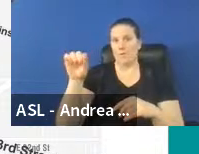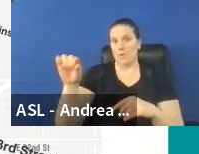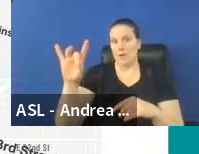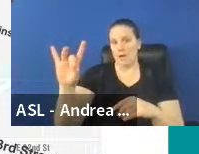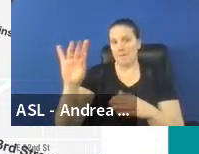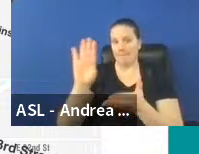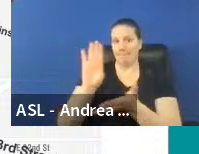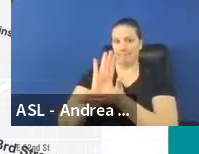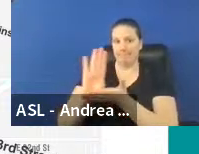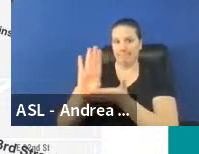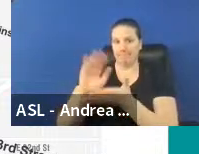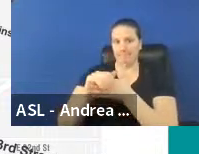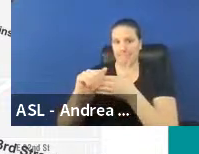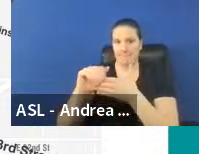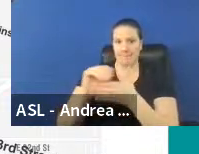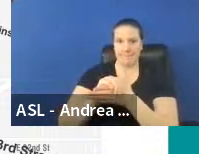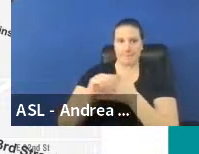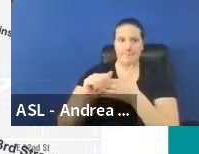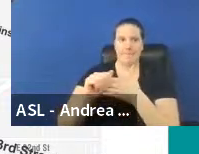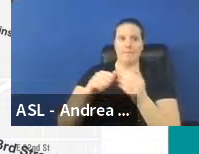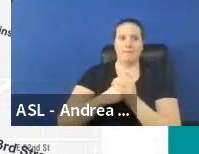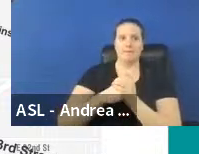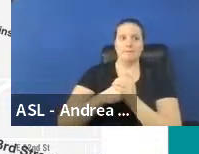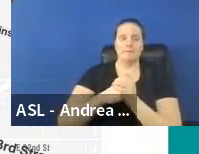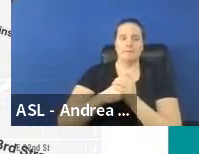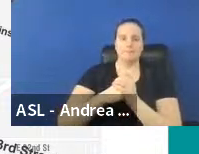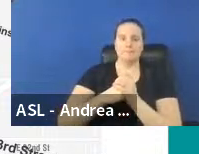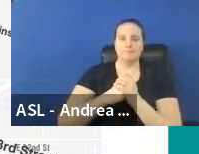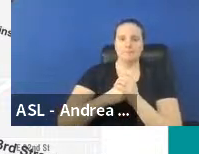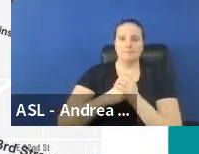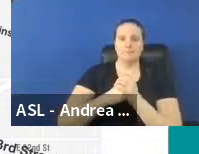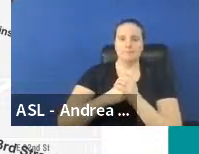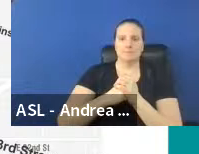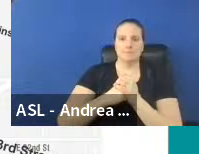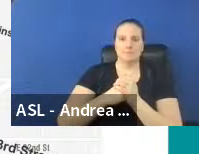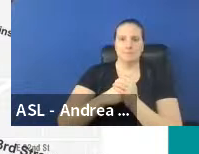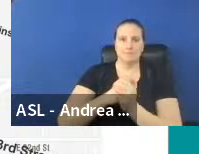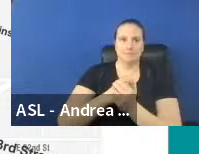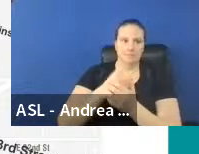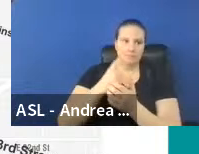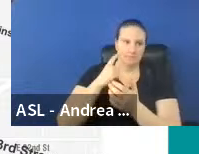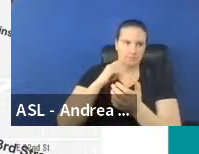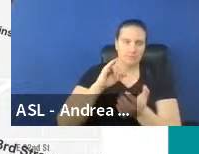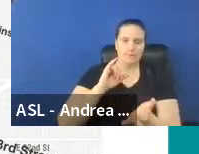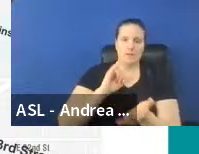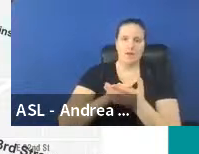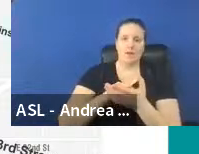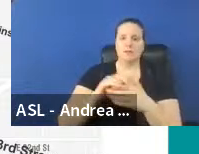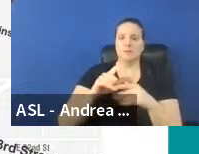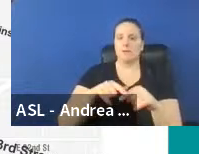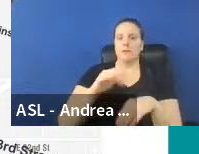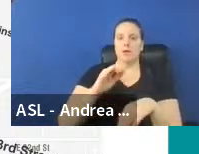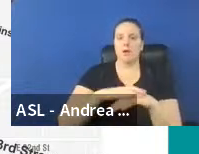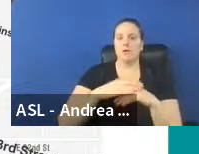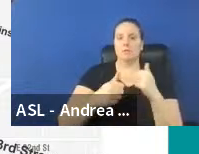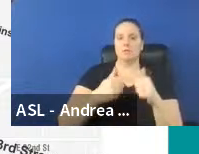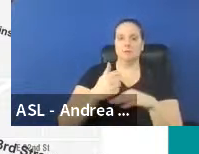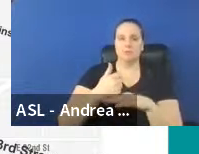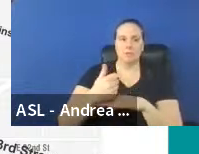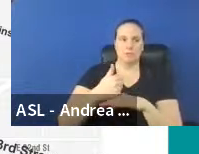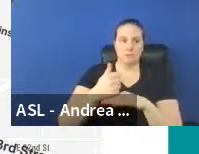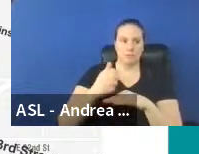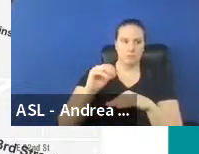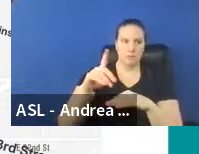billion. And currently, depending on which transit mode is selected,